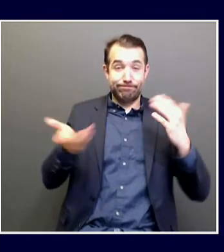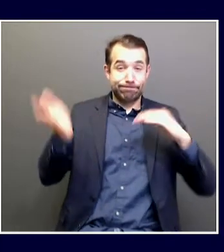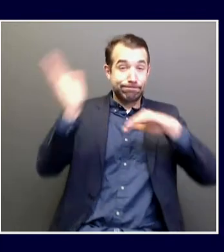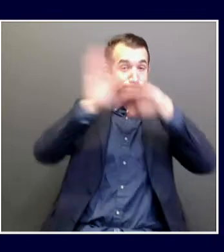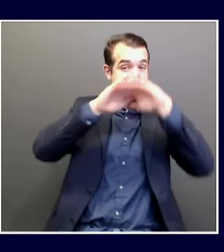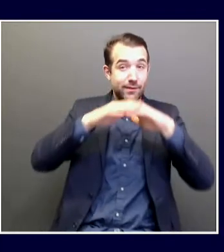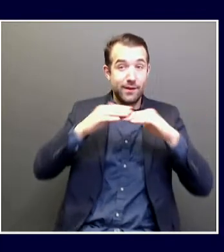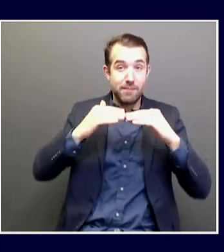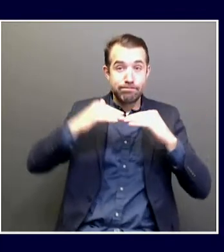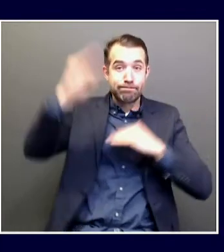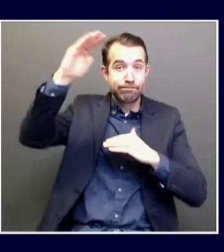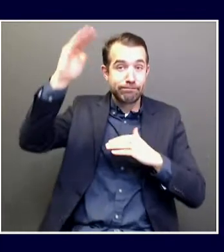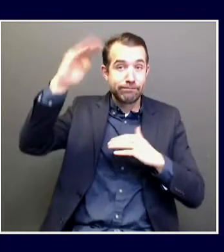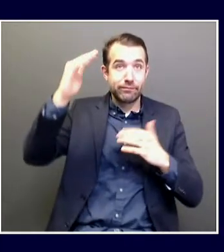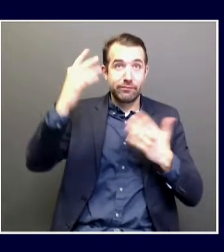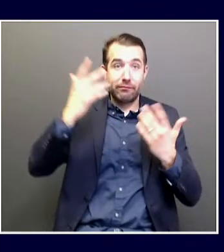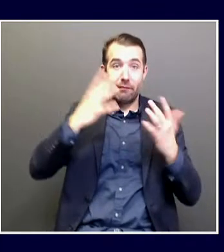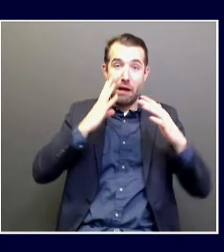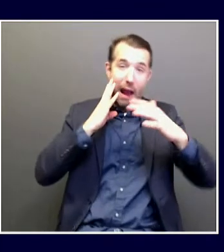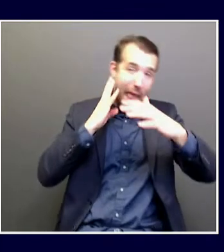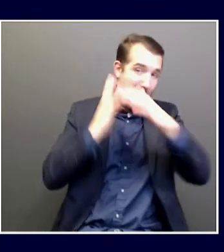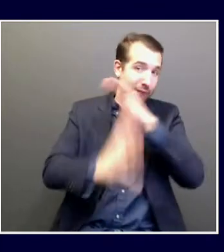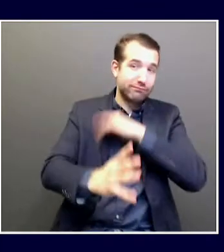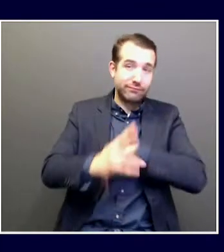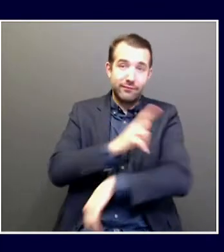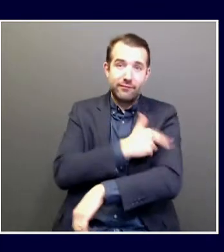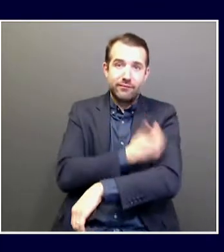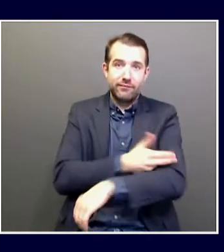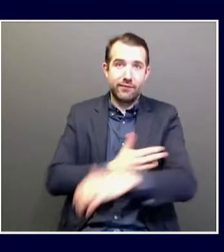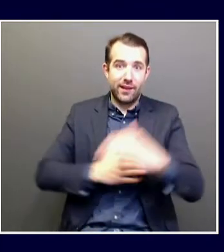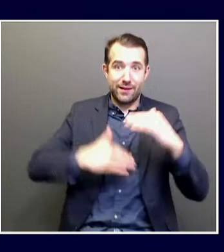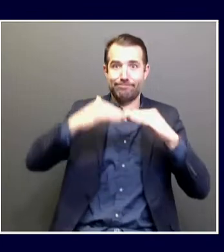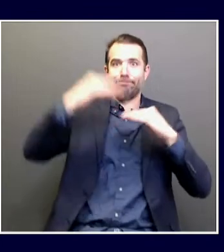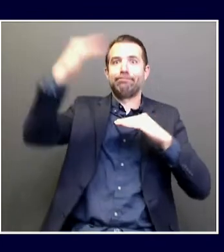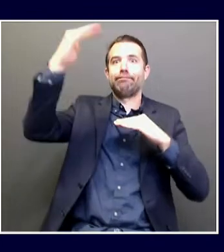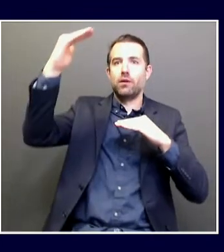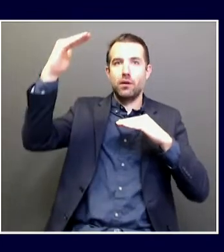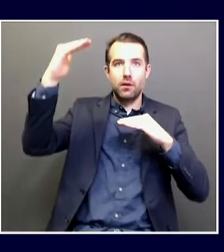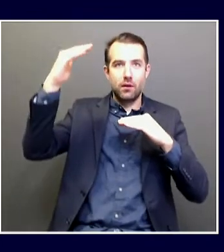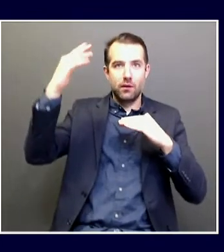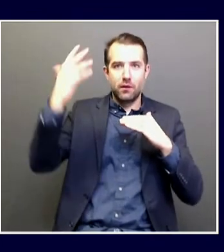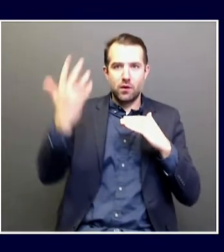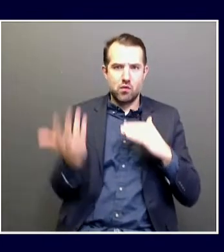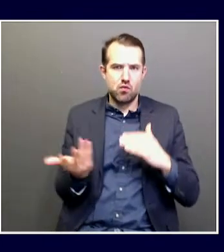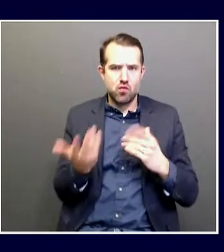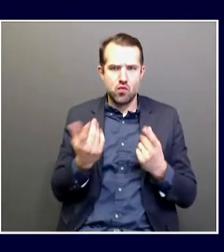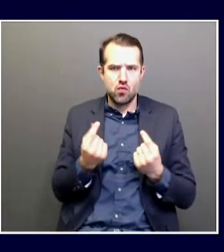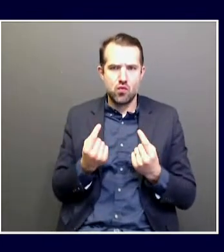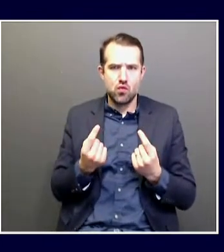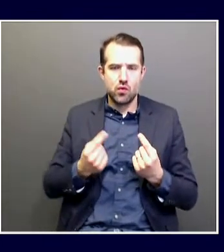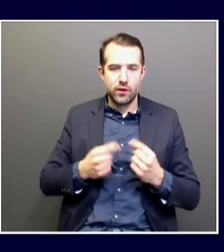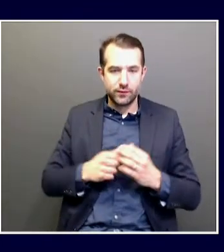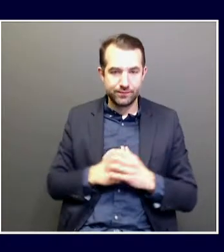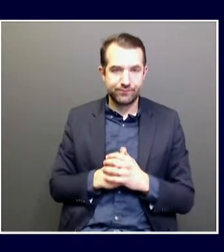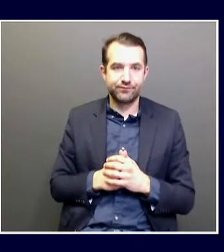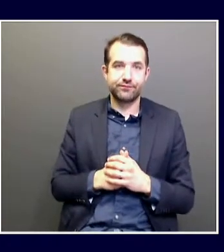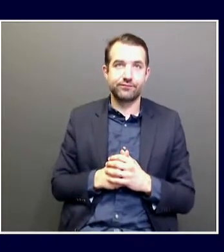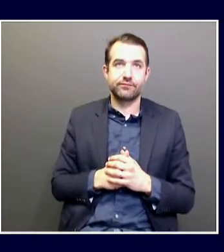of patient inflow, outflow, what would be the next step? Yeah, I can. Commissioner, please go